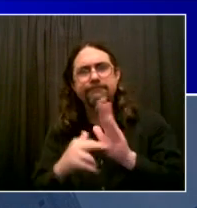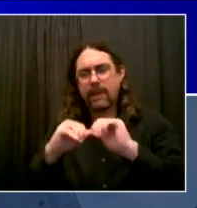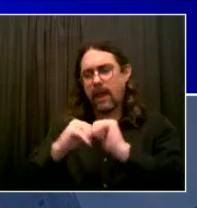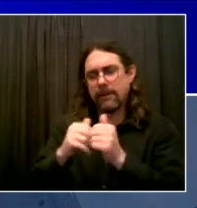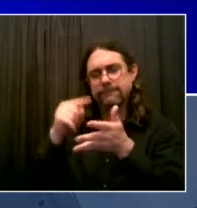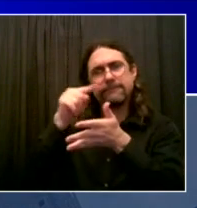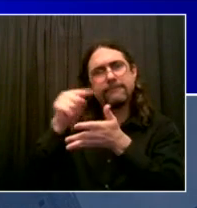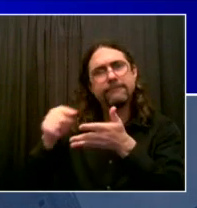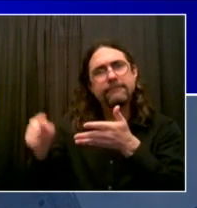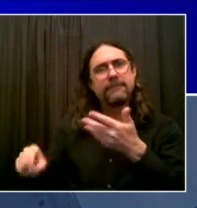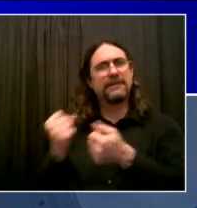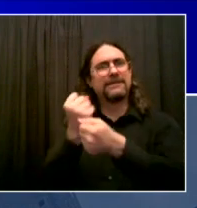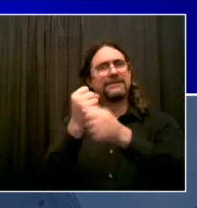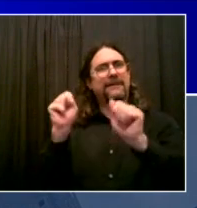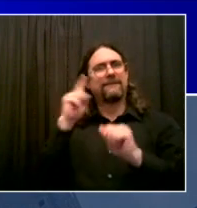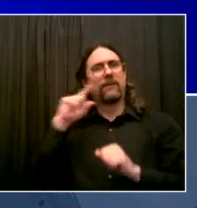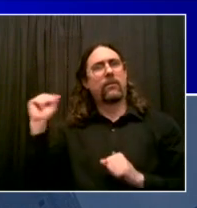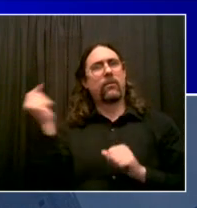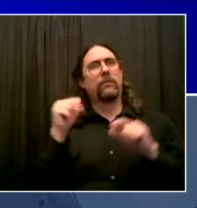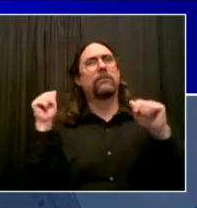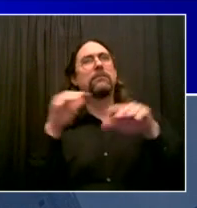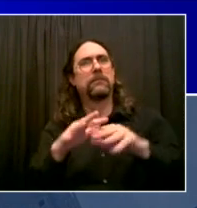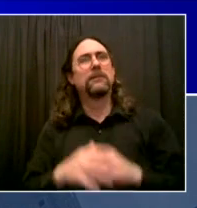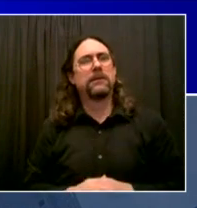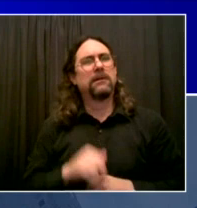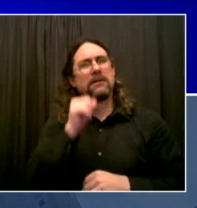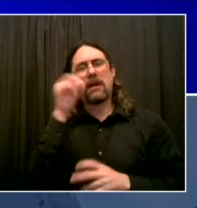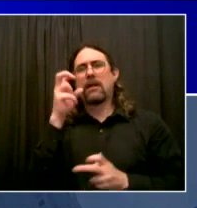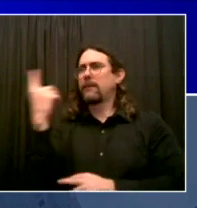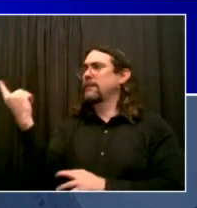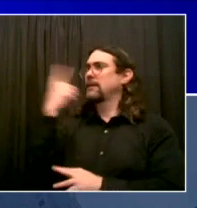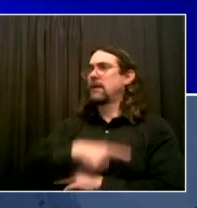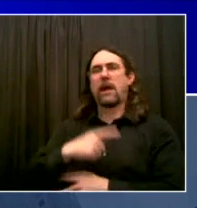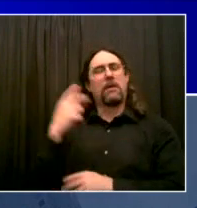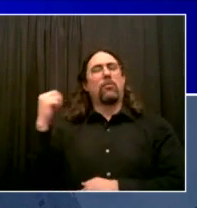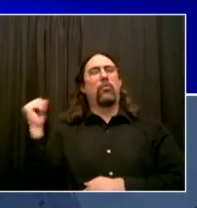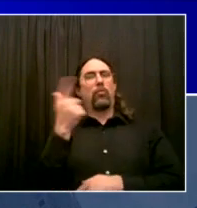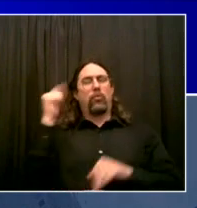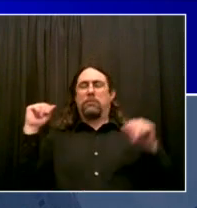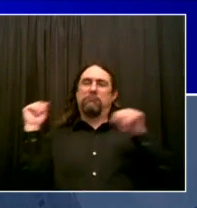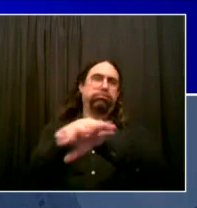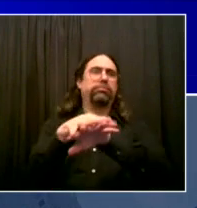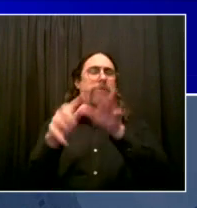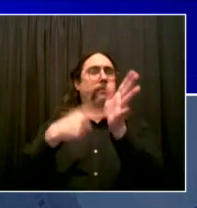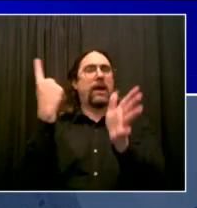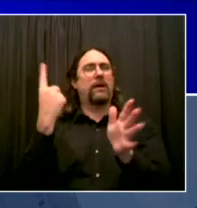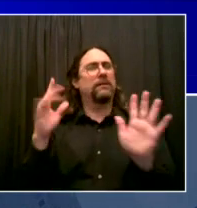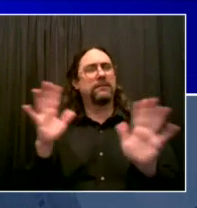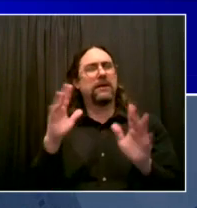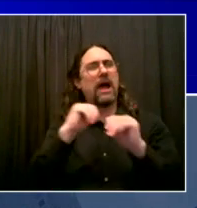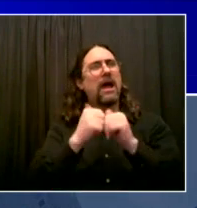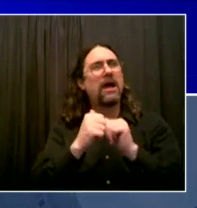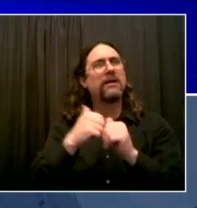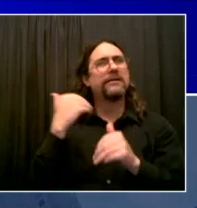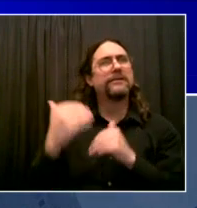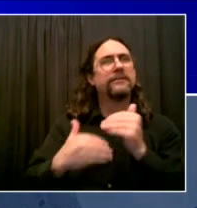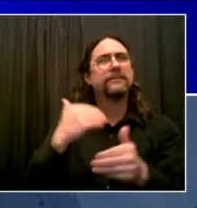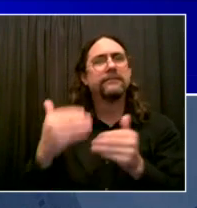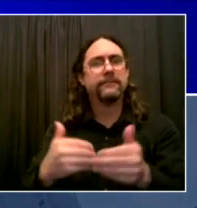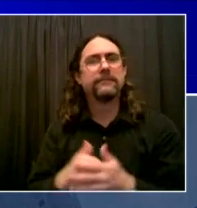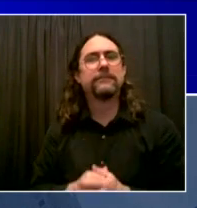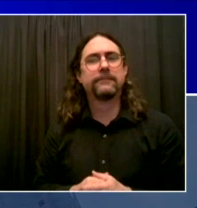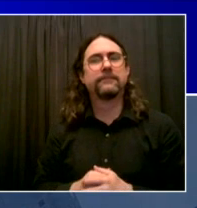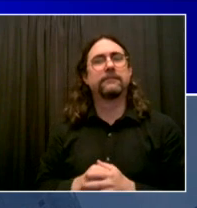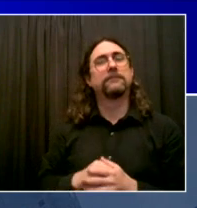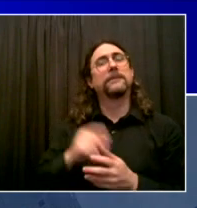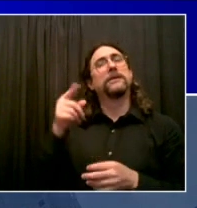offices. City Hall is abuzz today. It's a great feeling. I have been at City Hall throughout the pandemic, as have